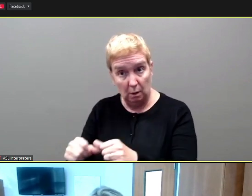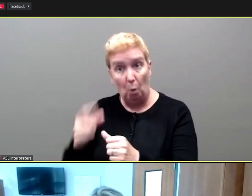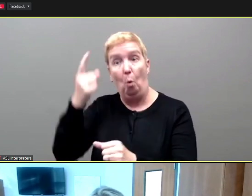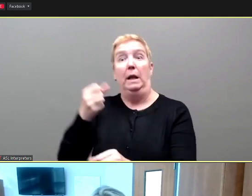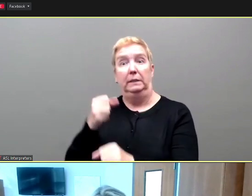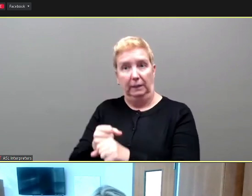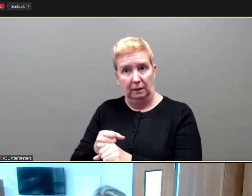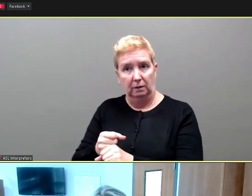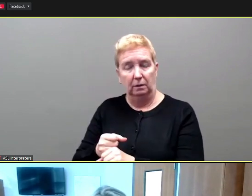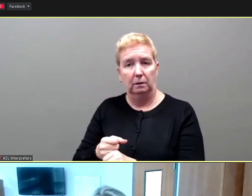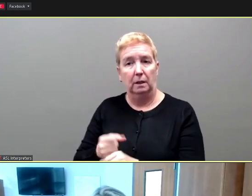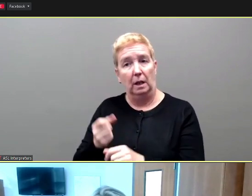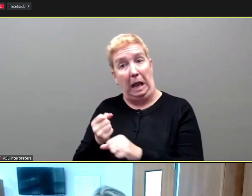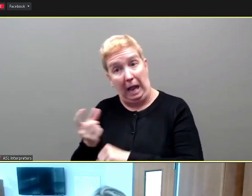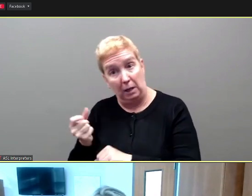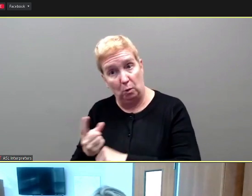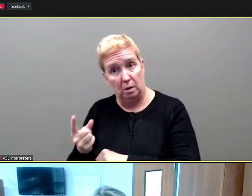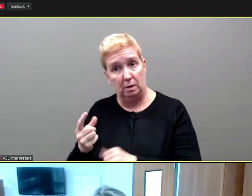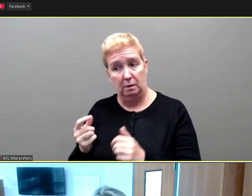Omicron?